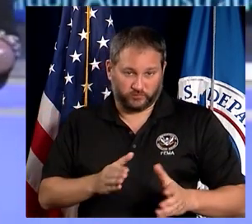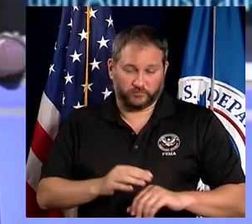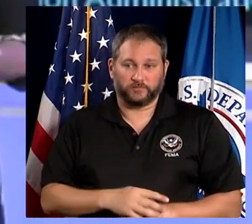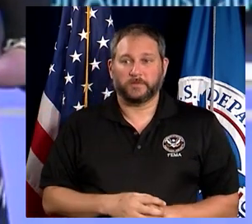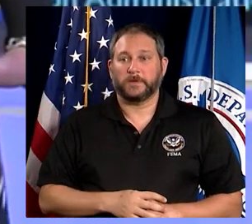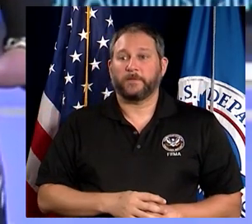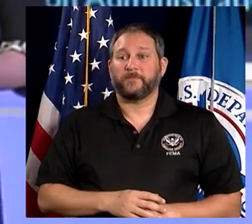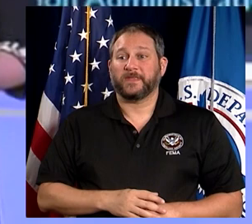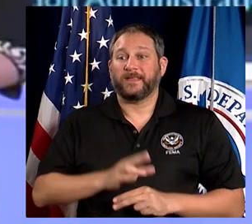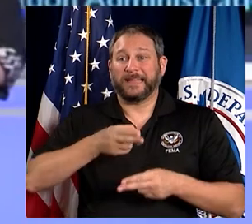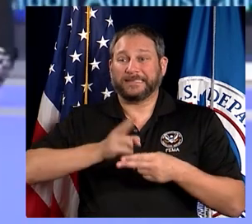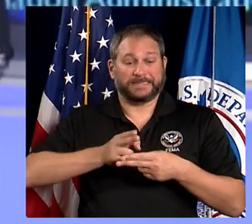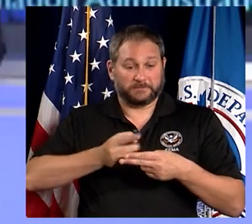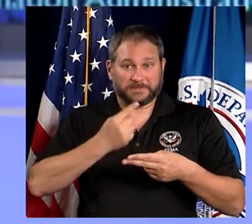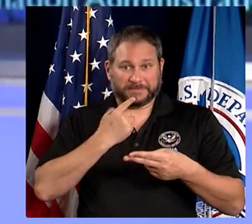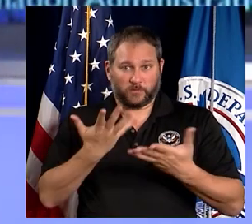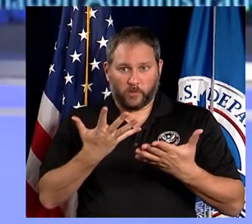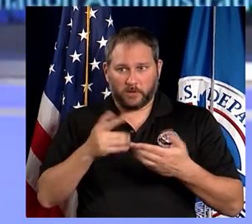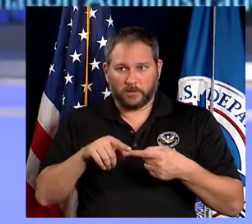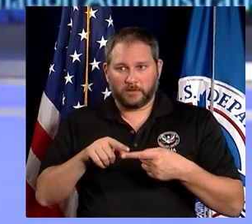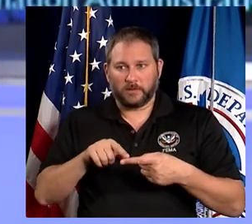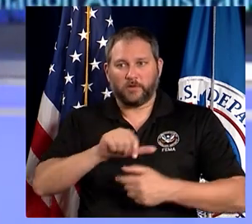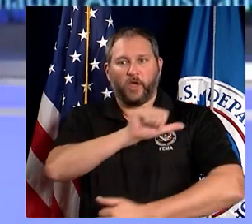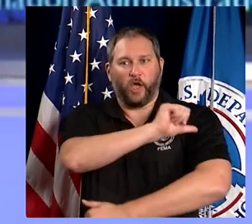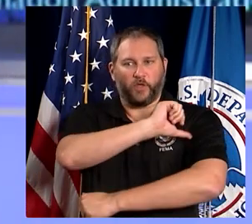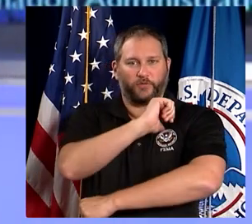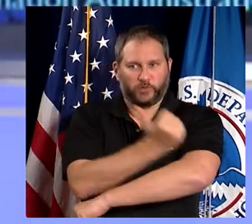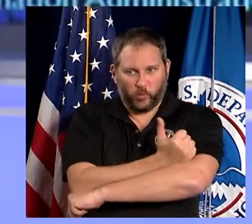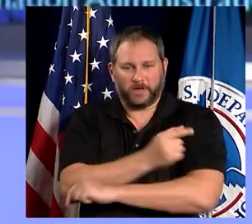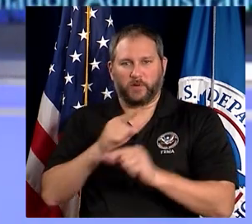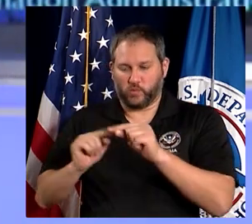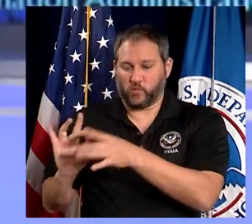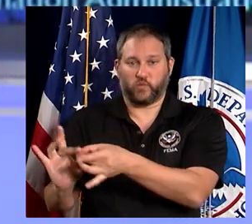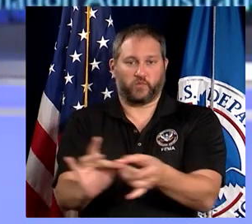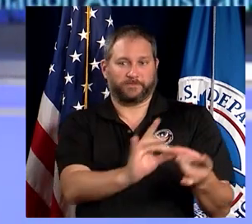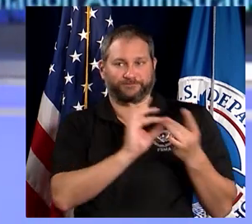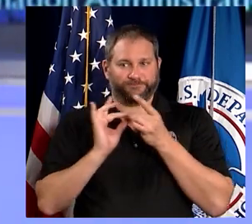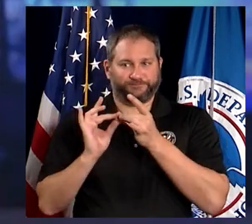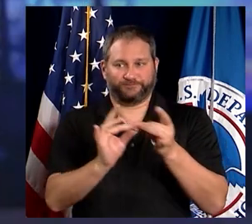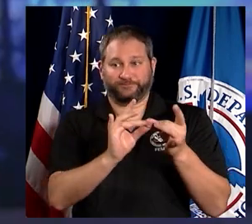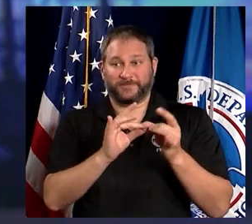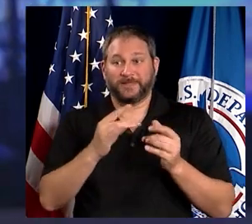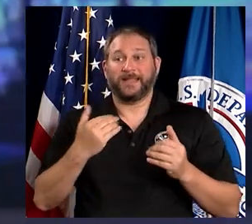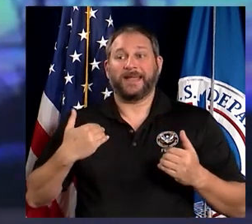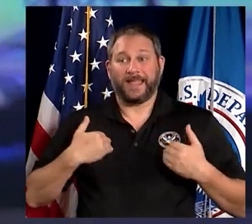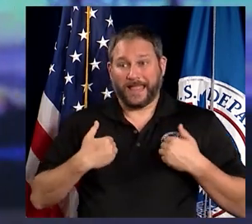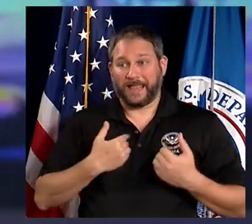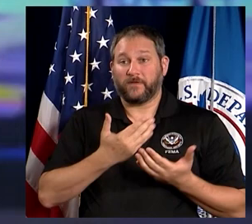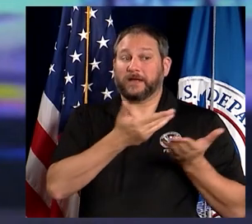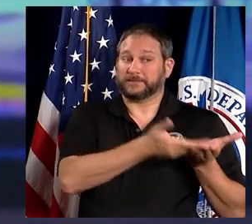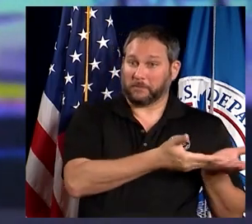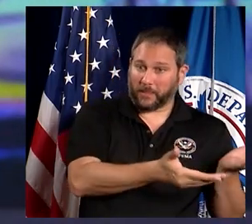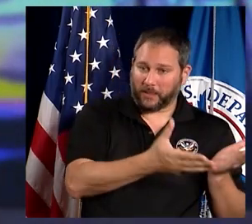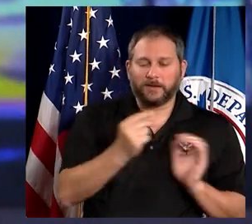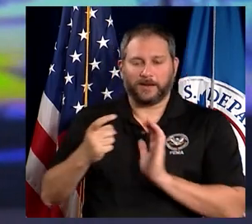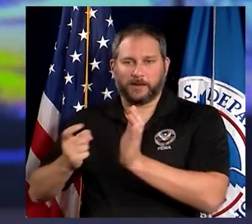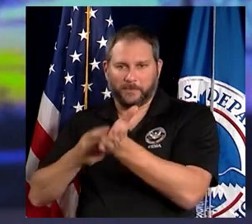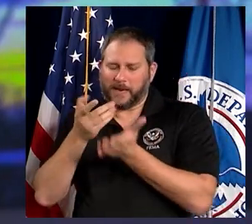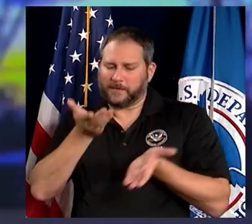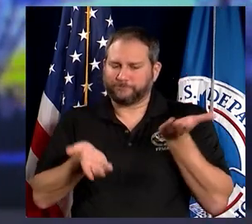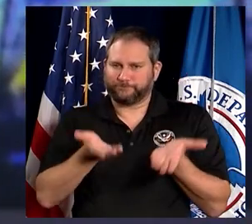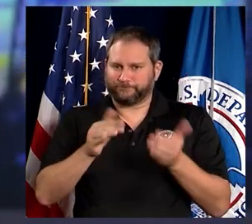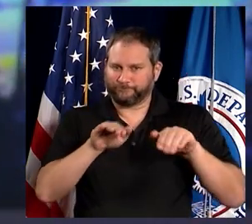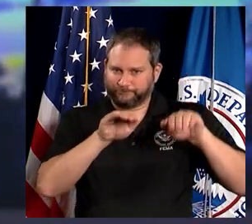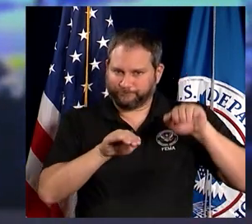these authorities cooperate with one another to balance supply with demand. Their work has gotten a